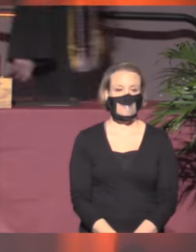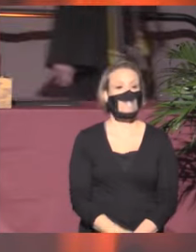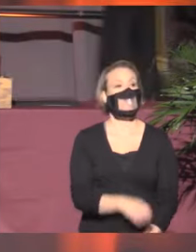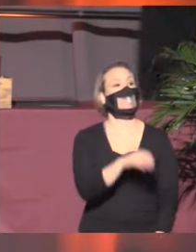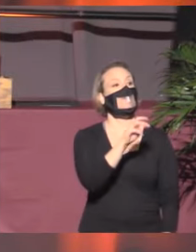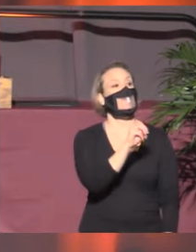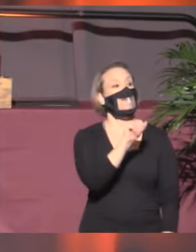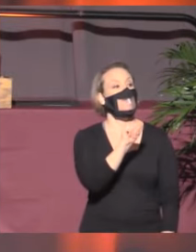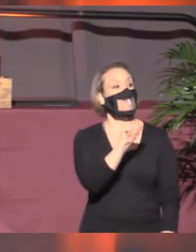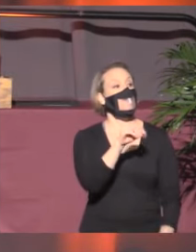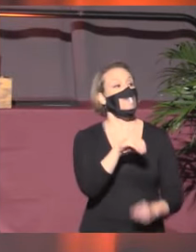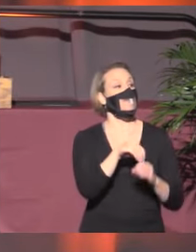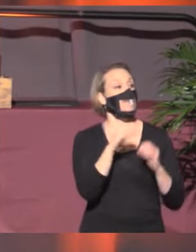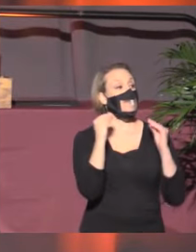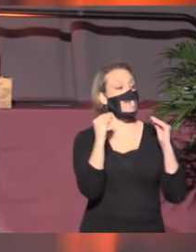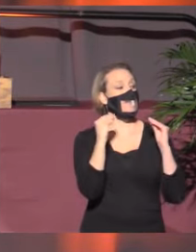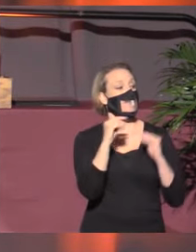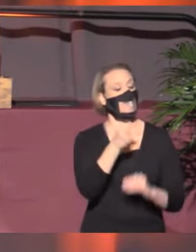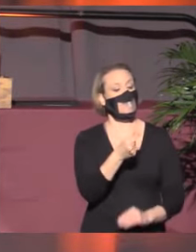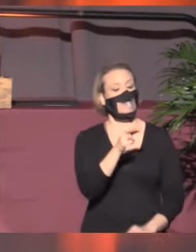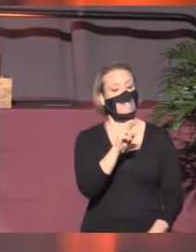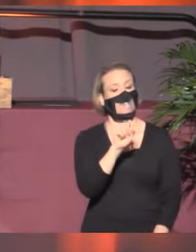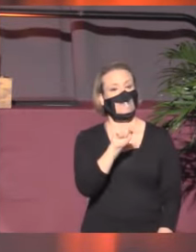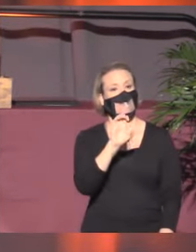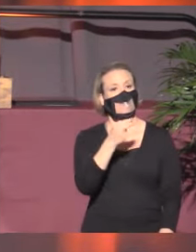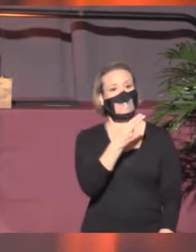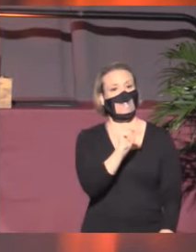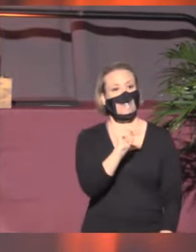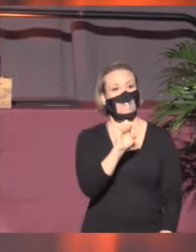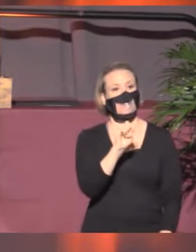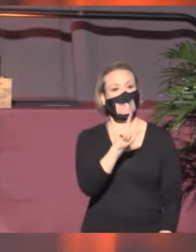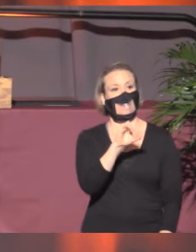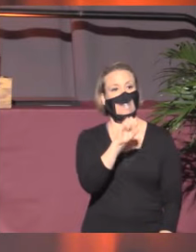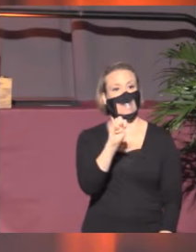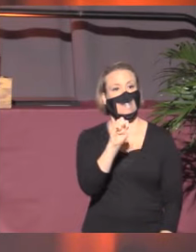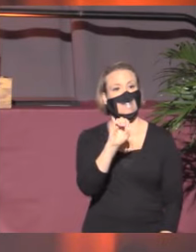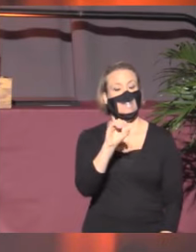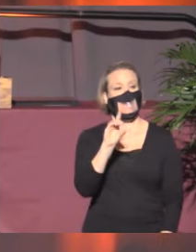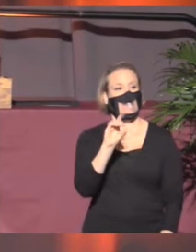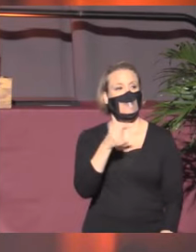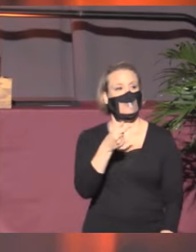Master of Arts in Teaching, Gretchen Elise Grunsky.